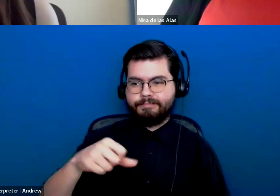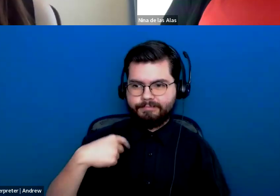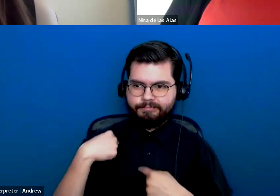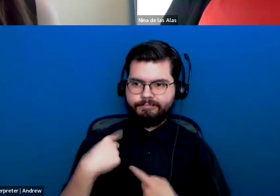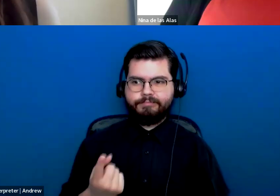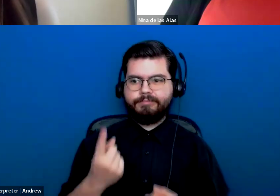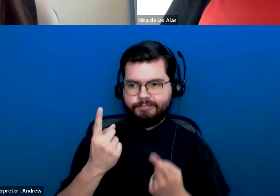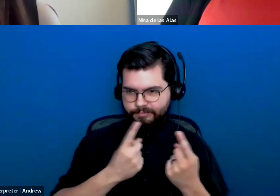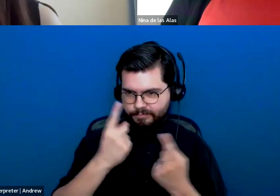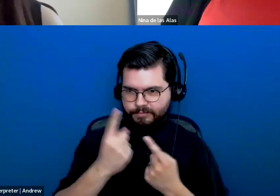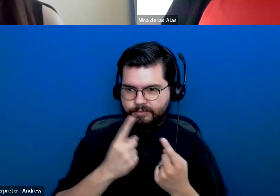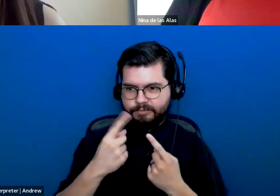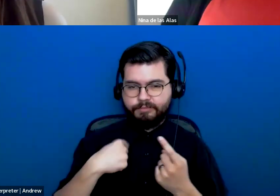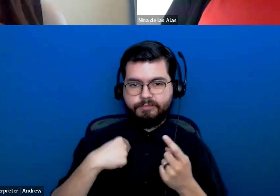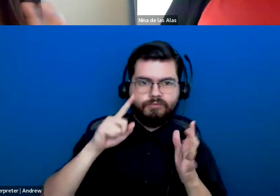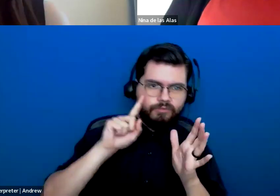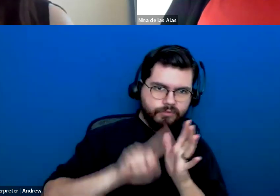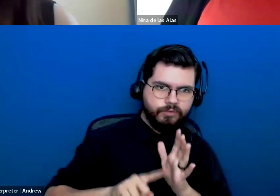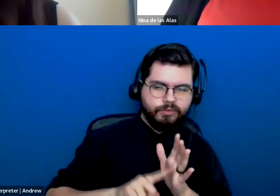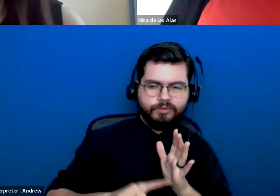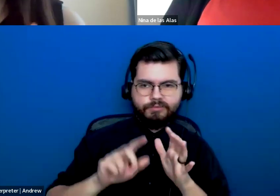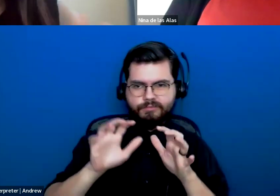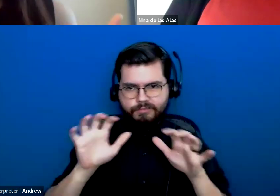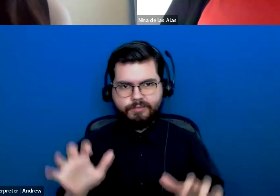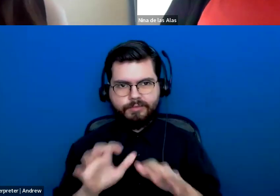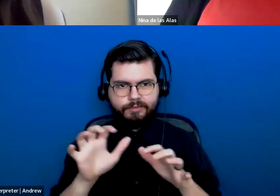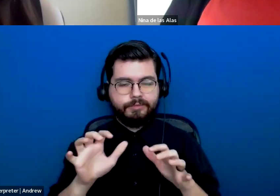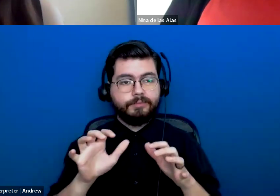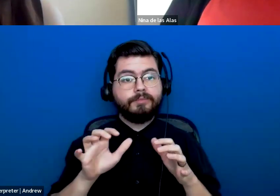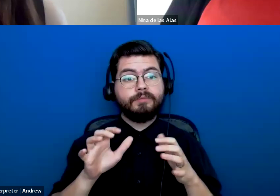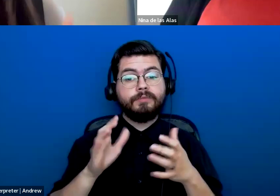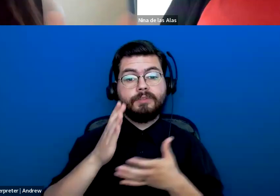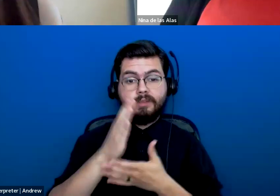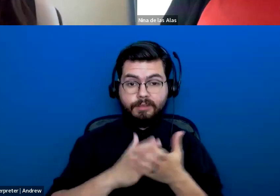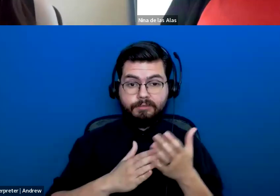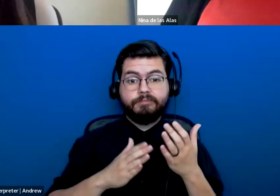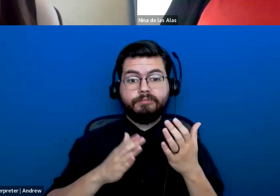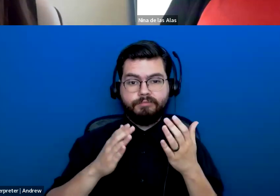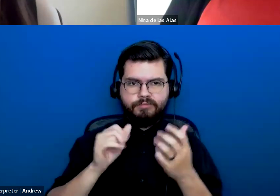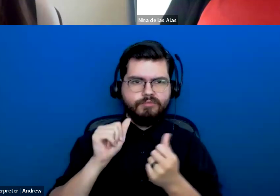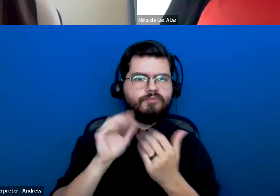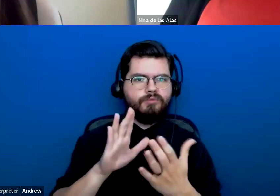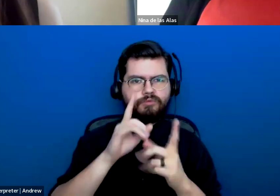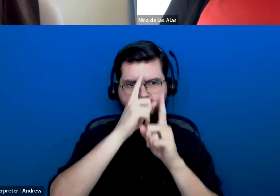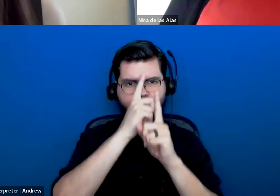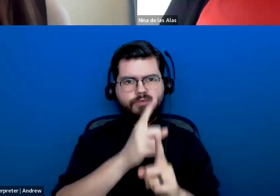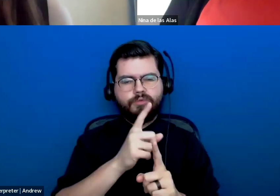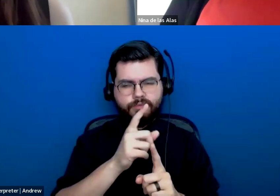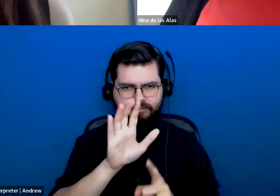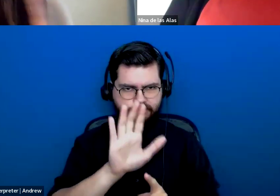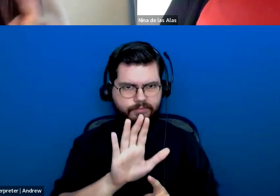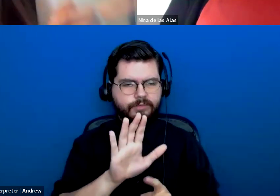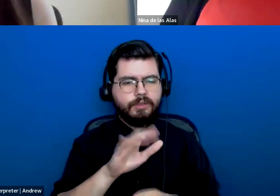lot through both my research and practice. So besides the master approach goals, the positive effect of these goals we